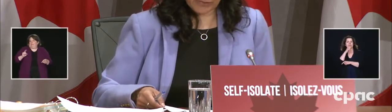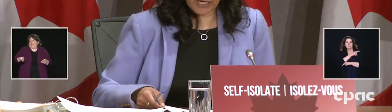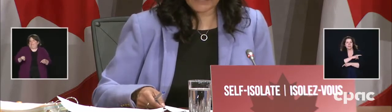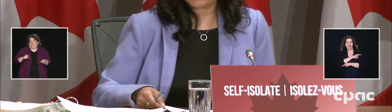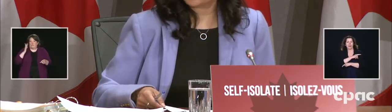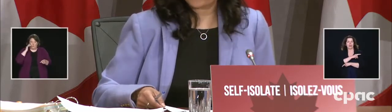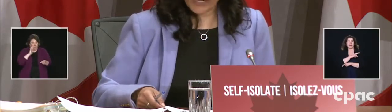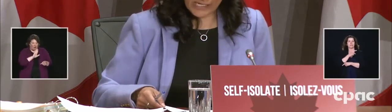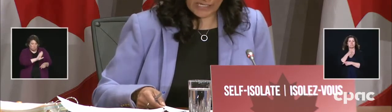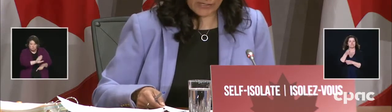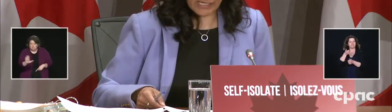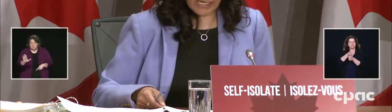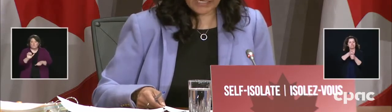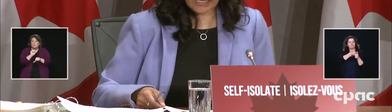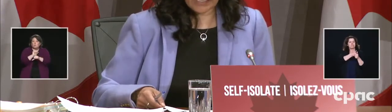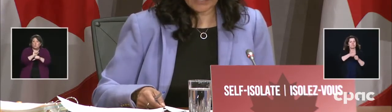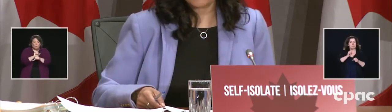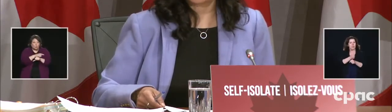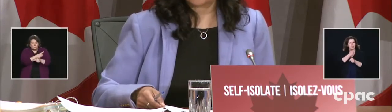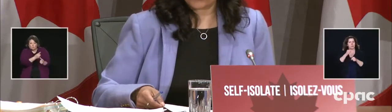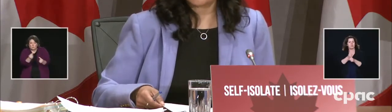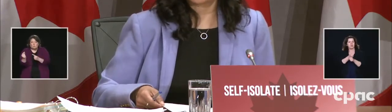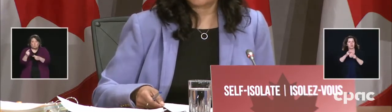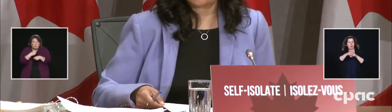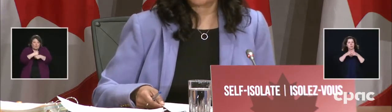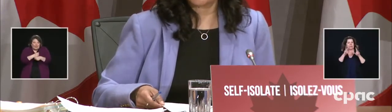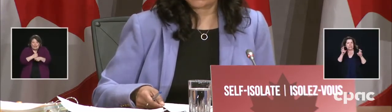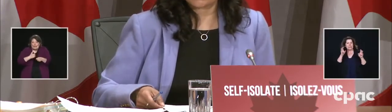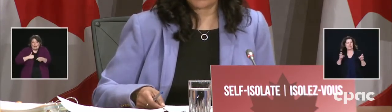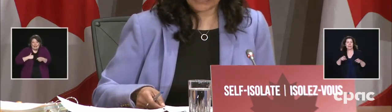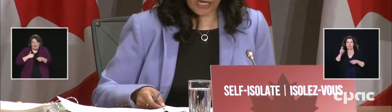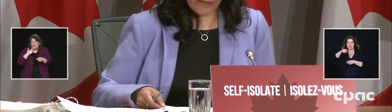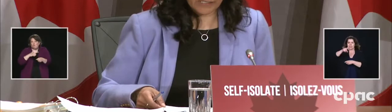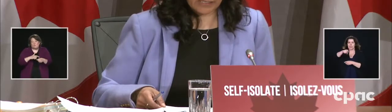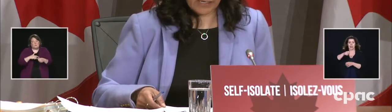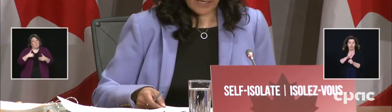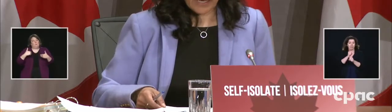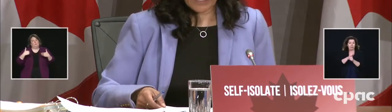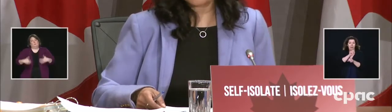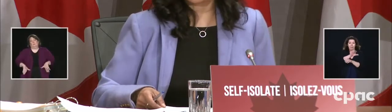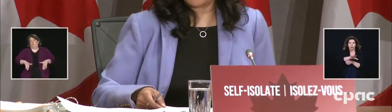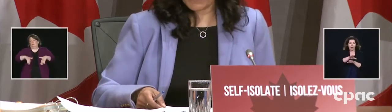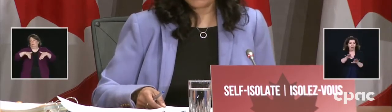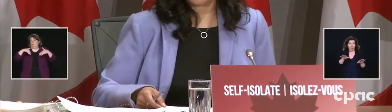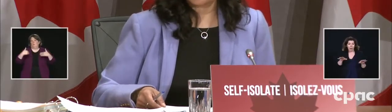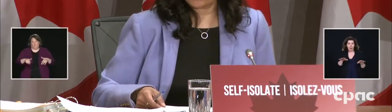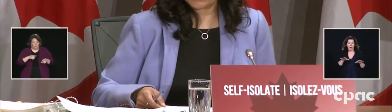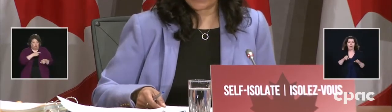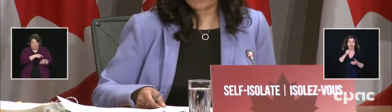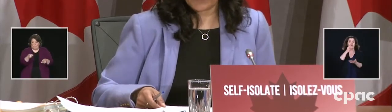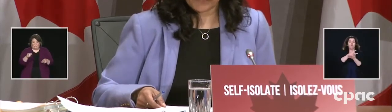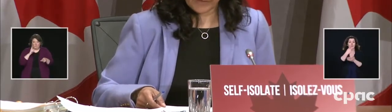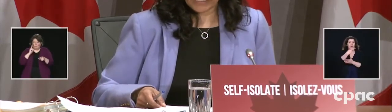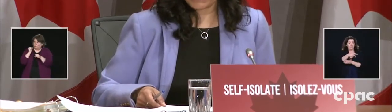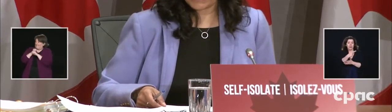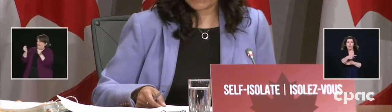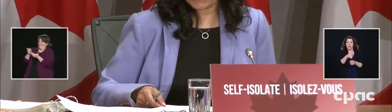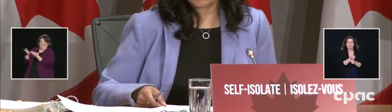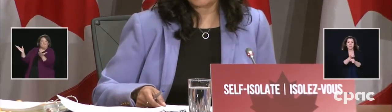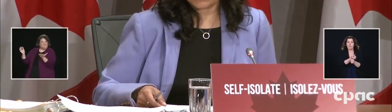manufacture supplies right here in Canada is quite literally saving lives. As demand goes up,